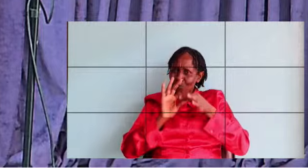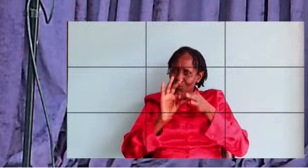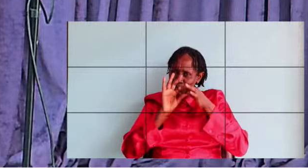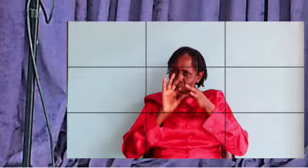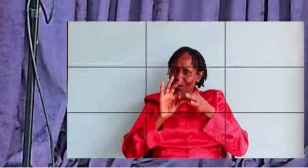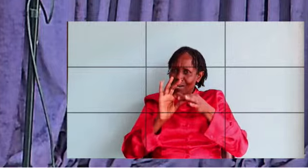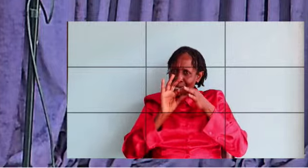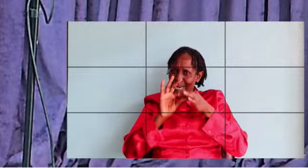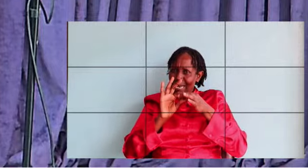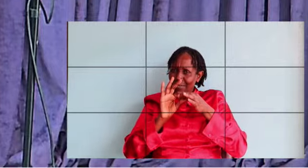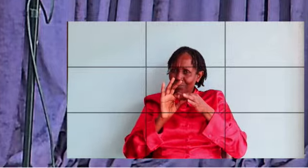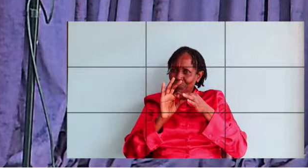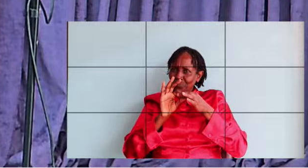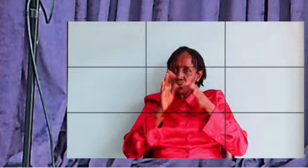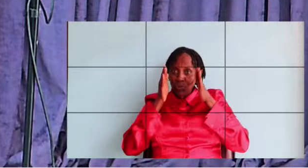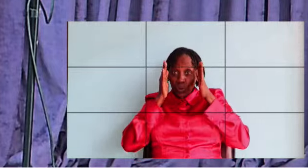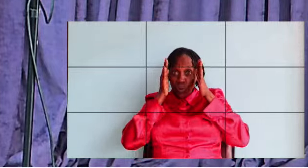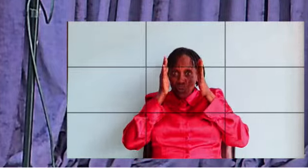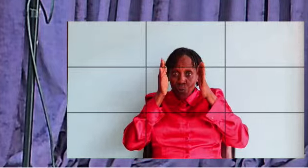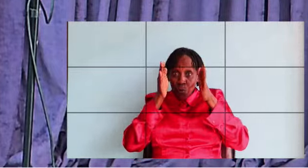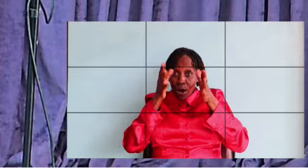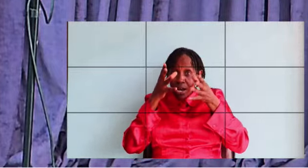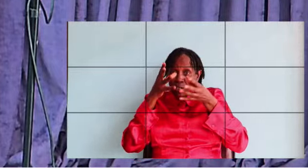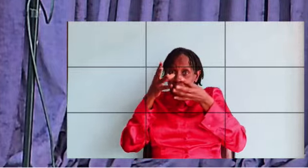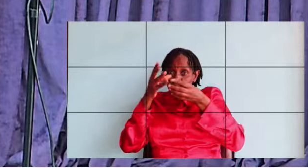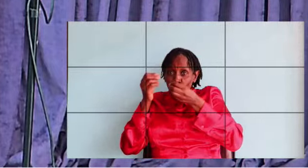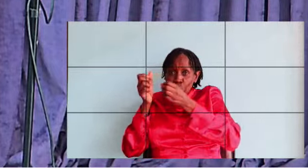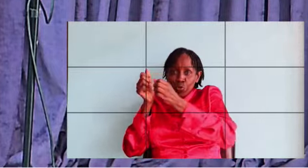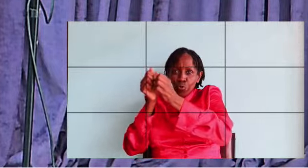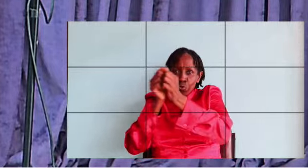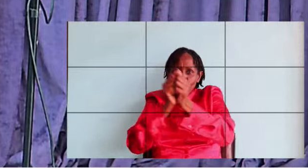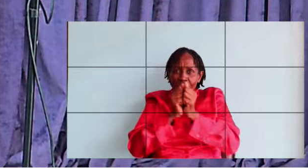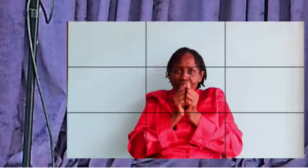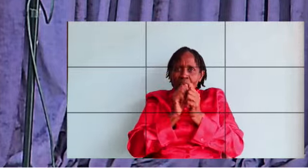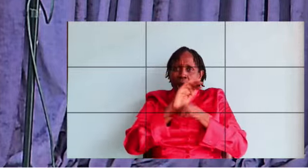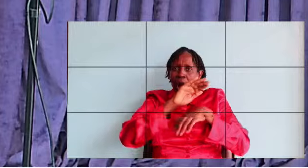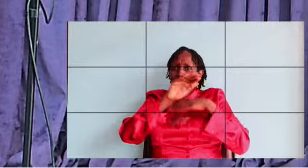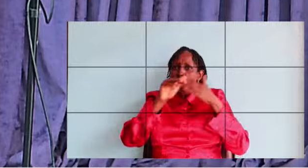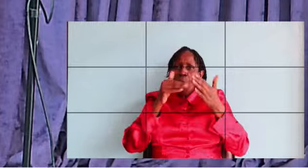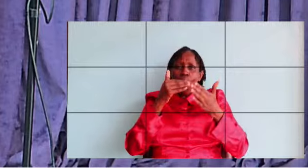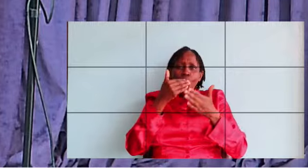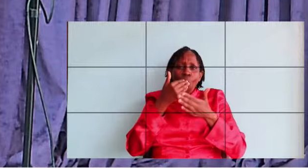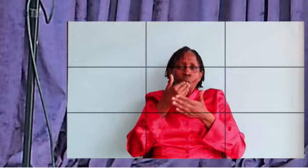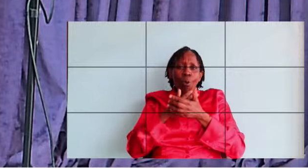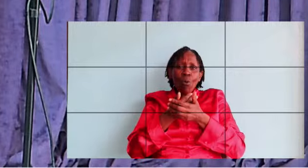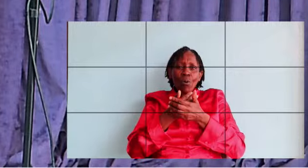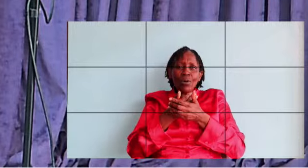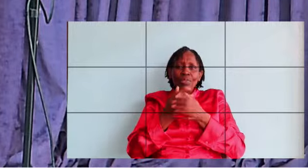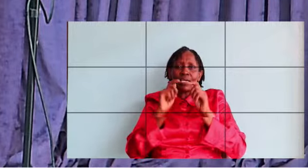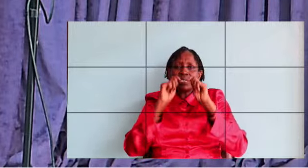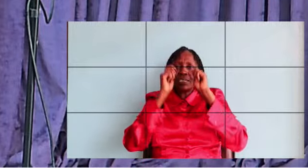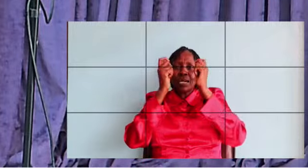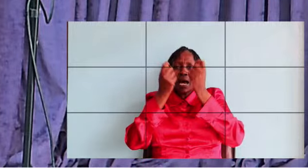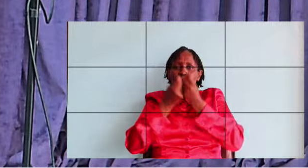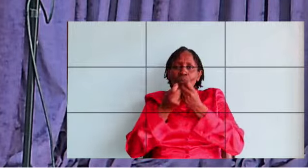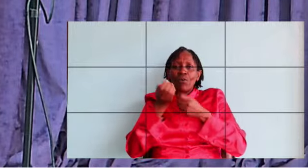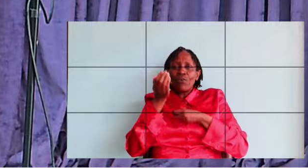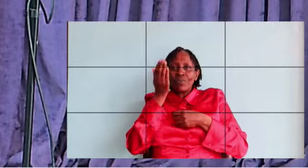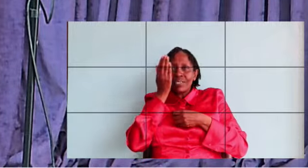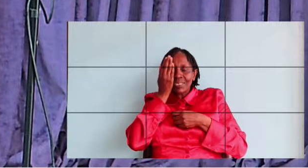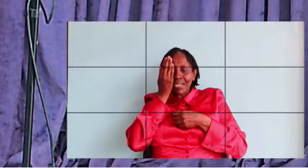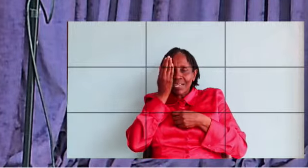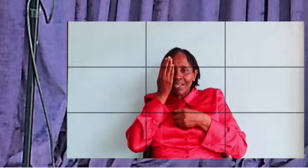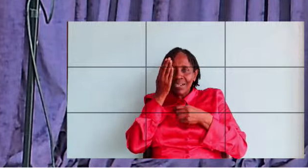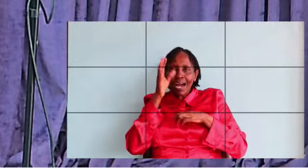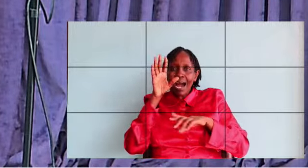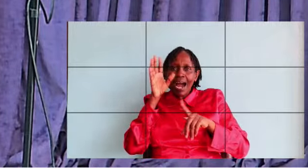you, we are going to go with you until each one of us in the tribes of Israel receives their promise. So